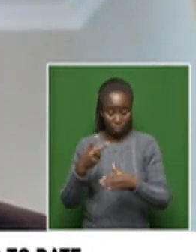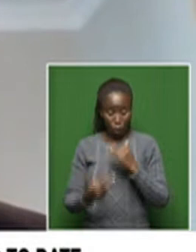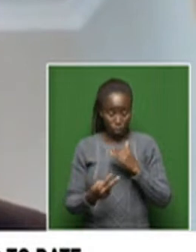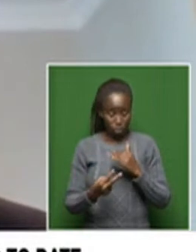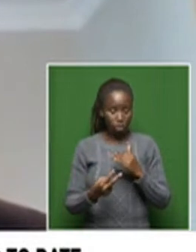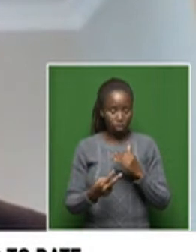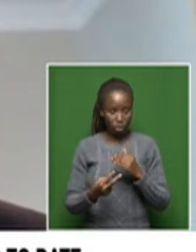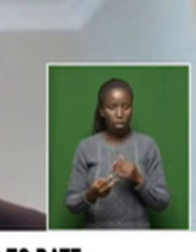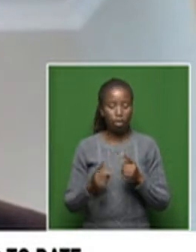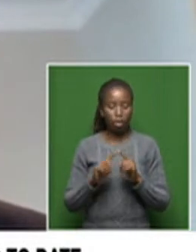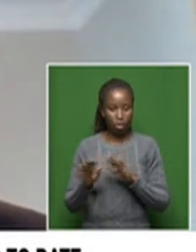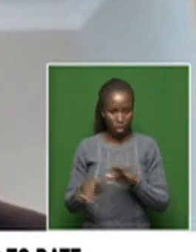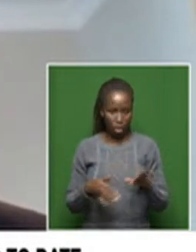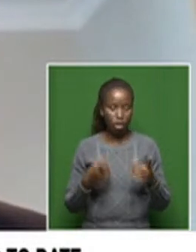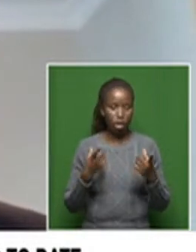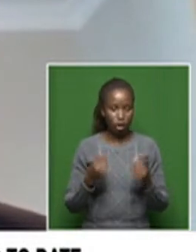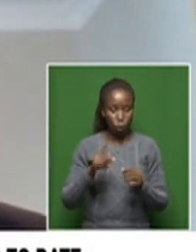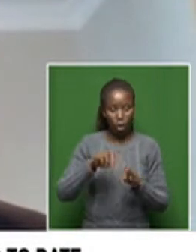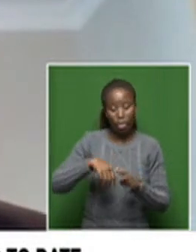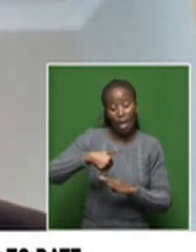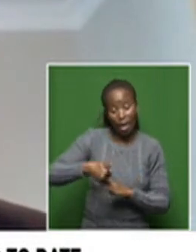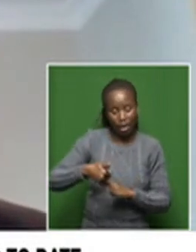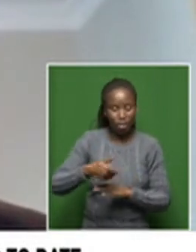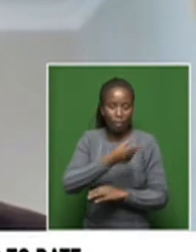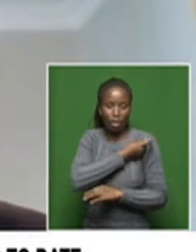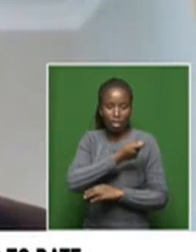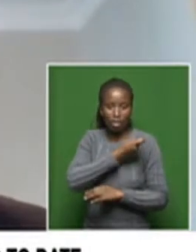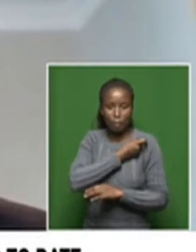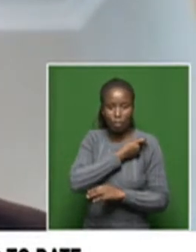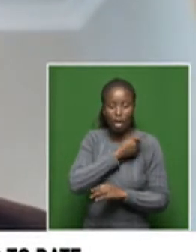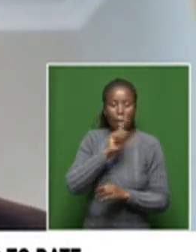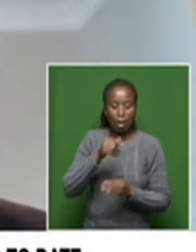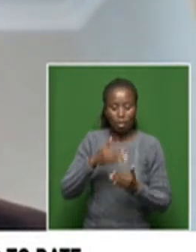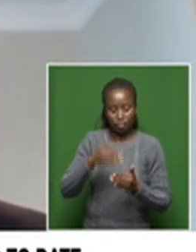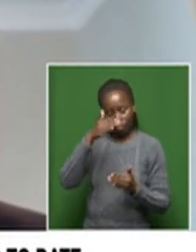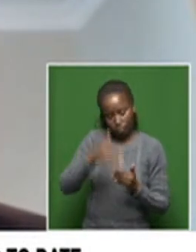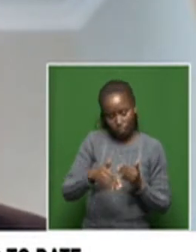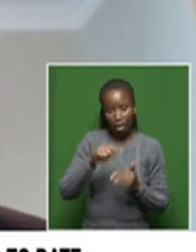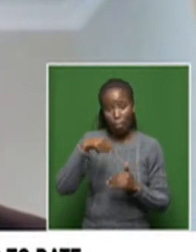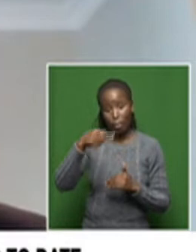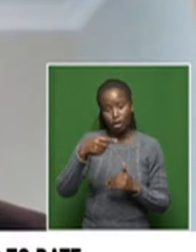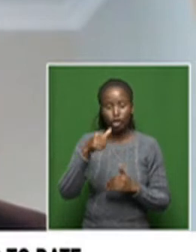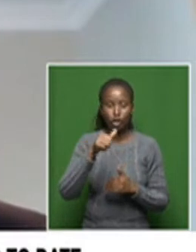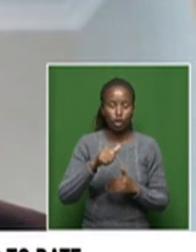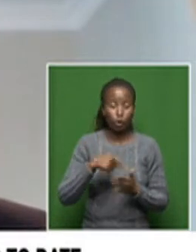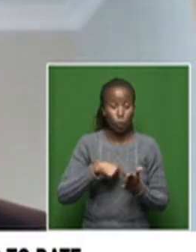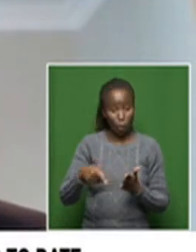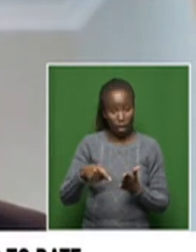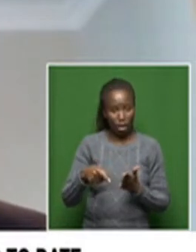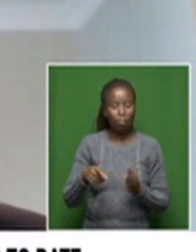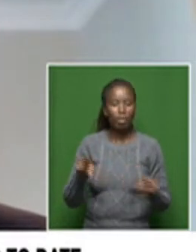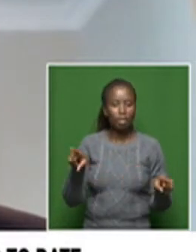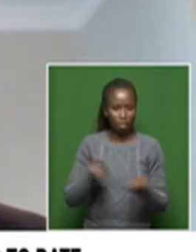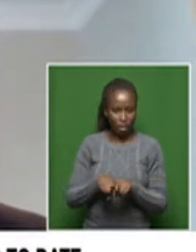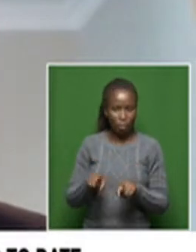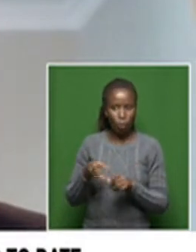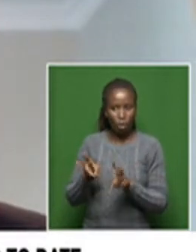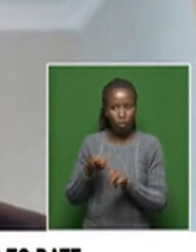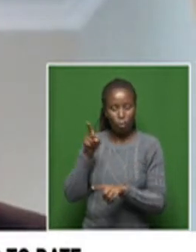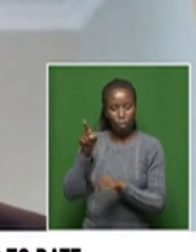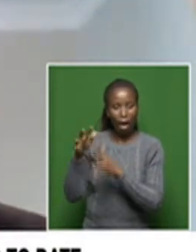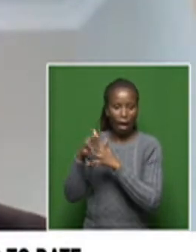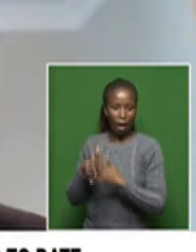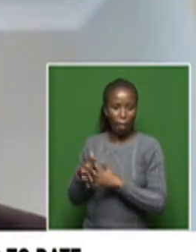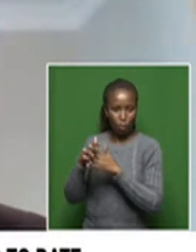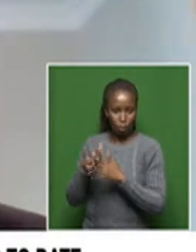the next consignment of vaccine is due next week. It's also from a similar source in the United States,